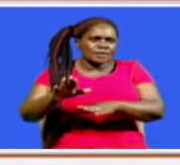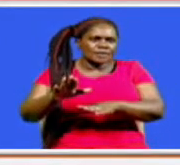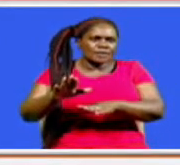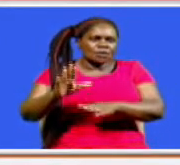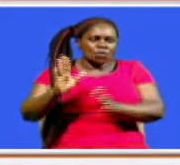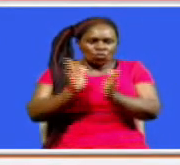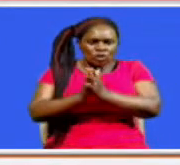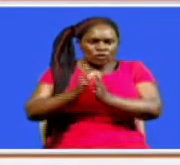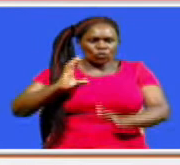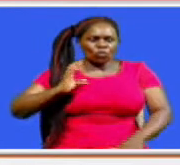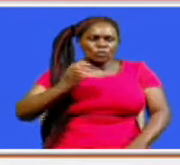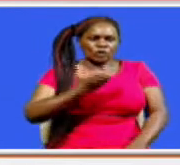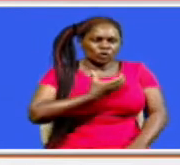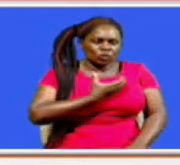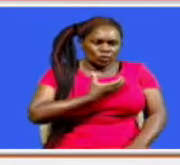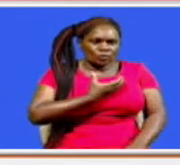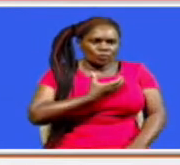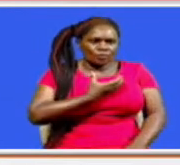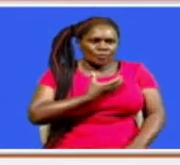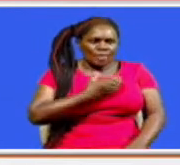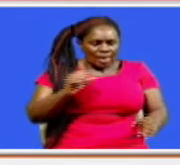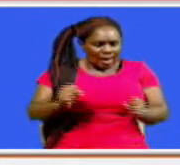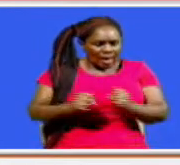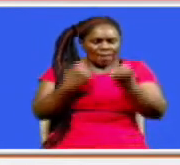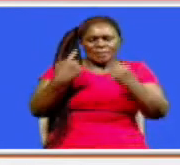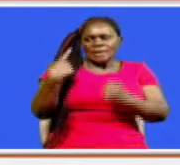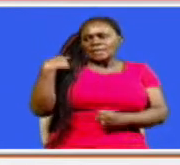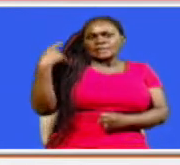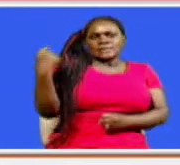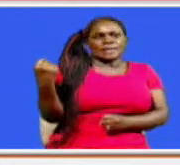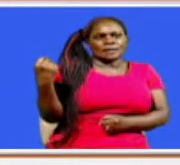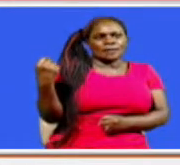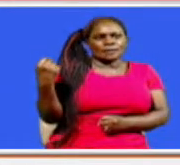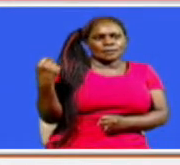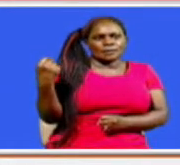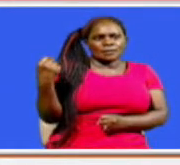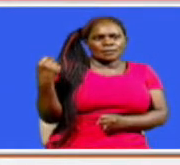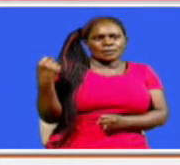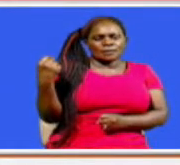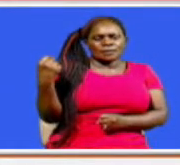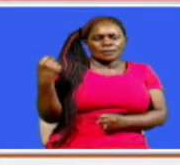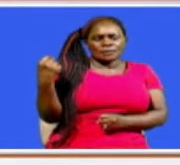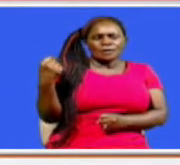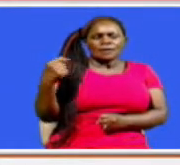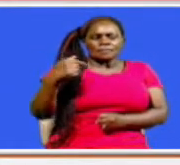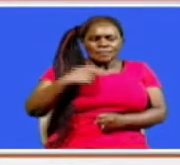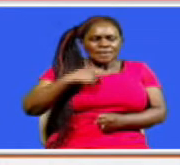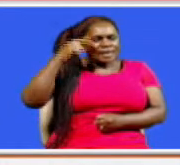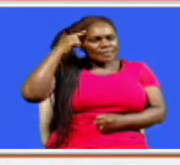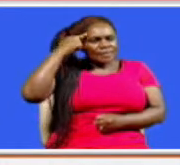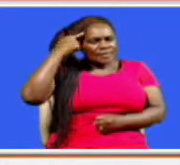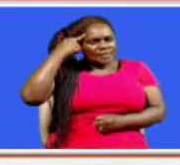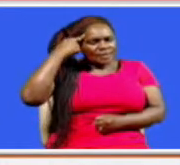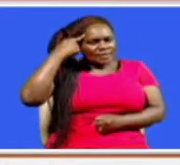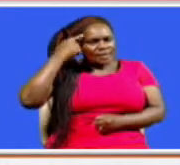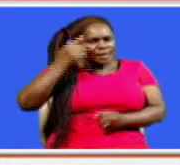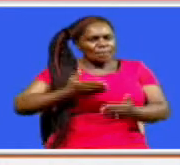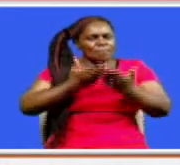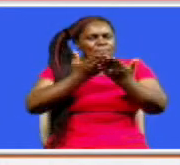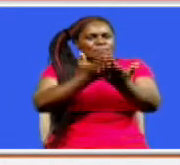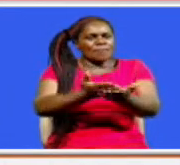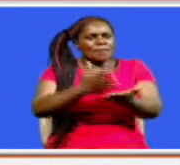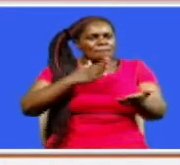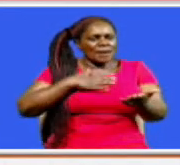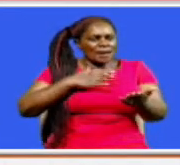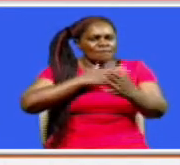Commission. What came out yesterday is that I think what was presented by